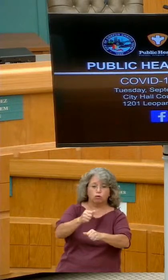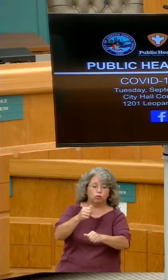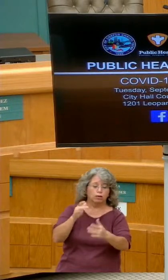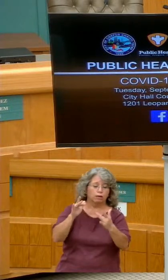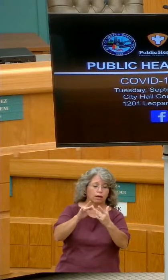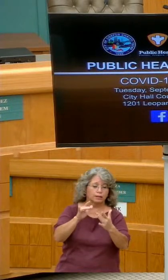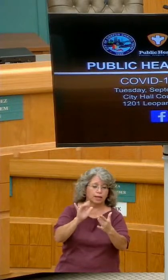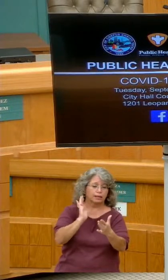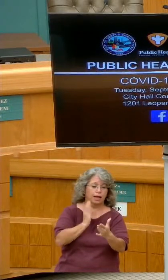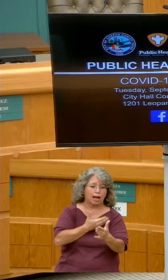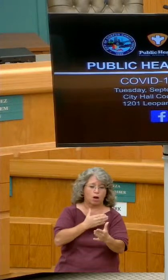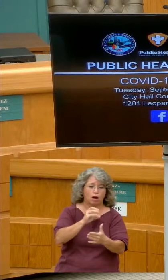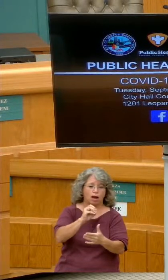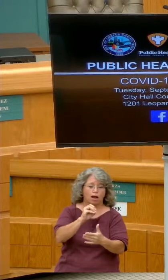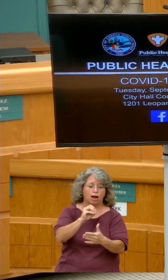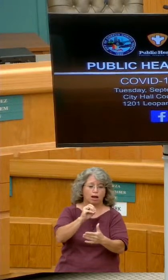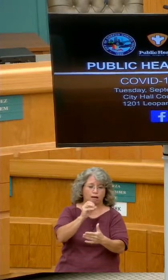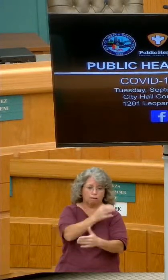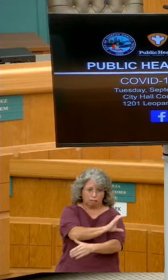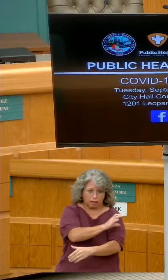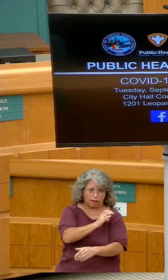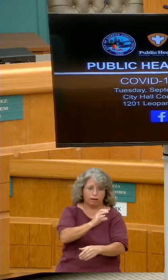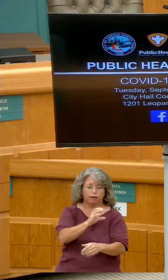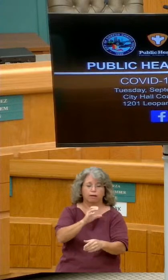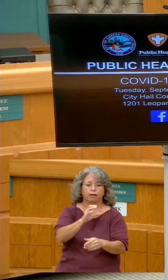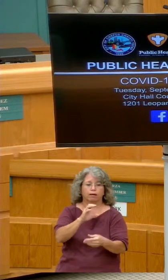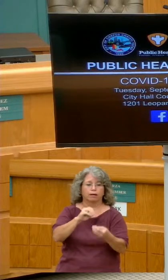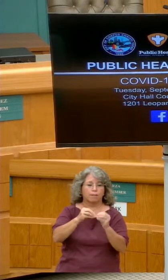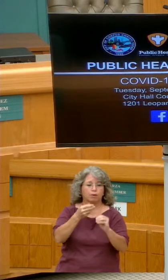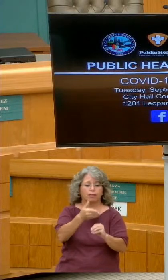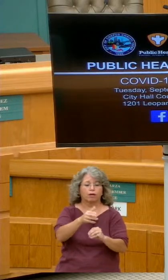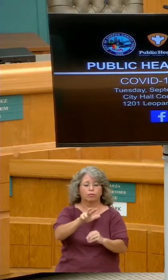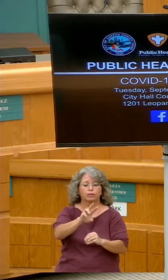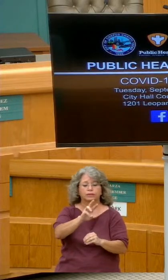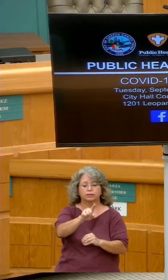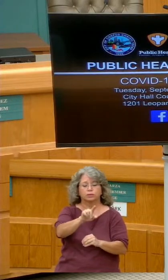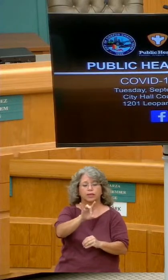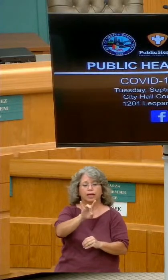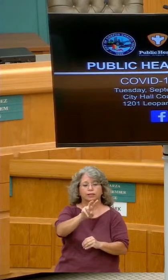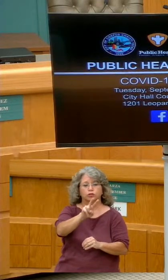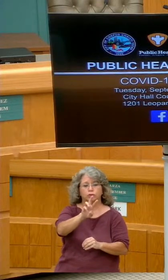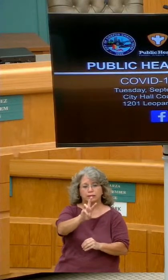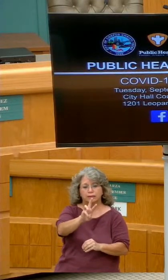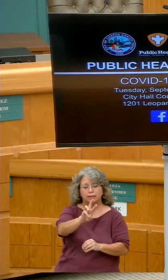They're available to help you. It's free, and the number is